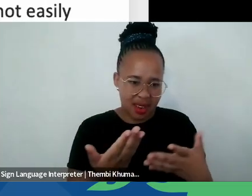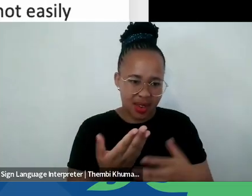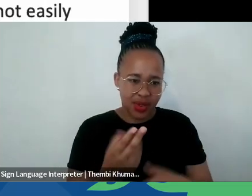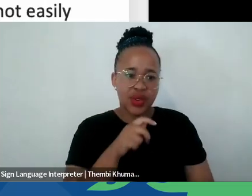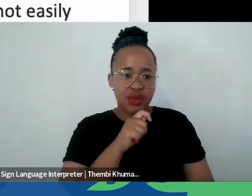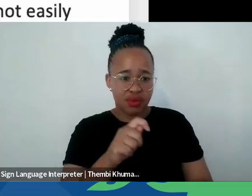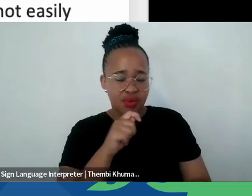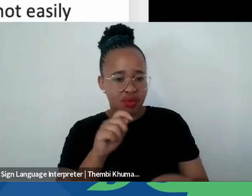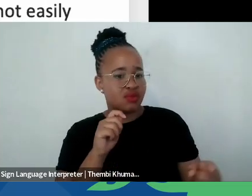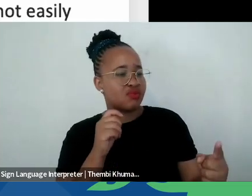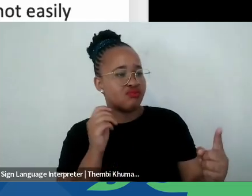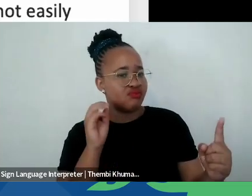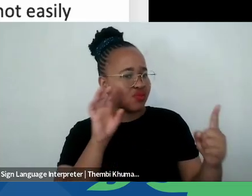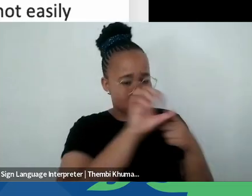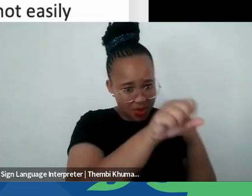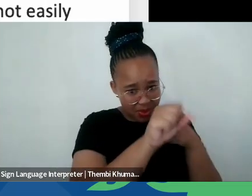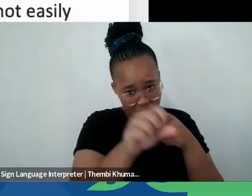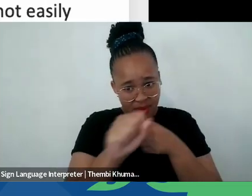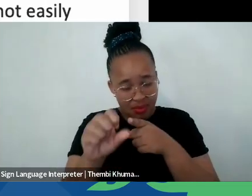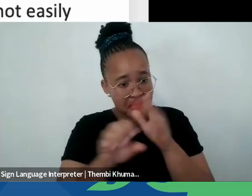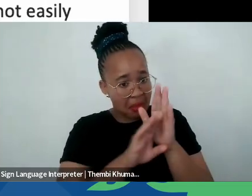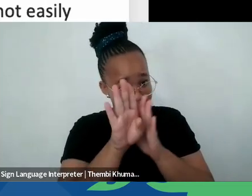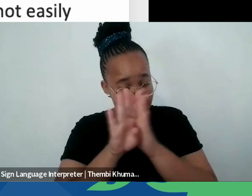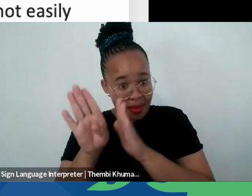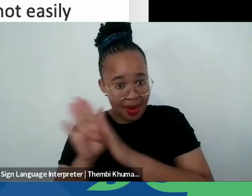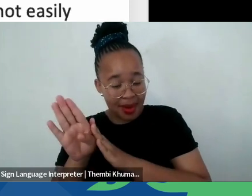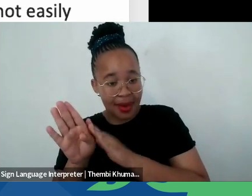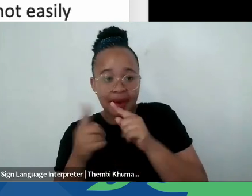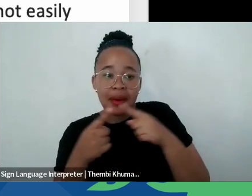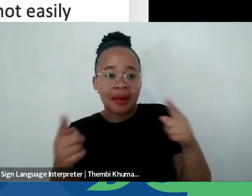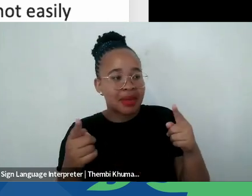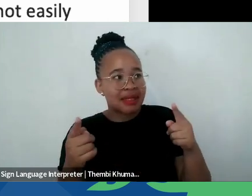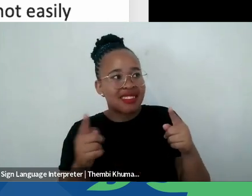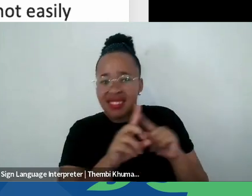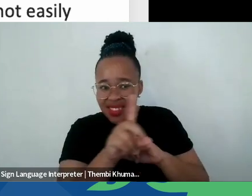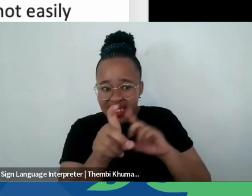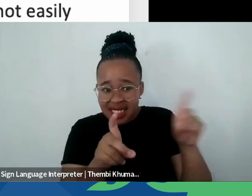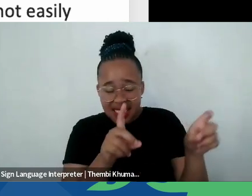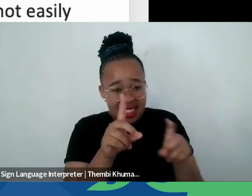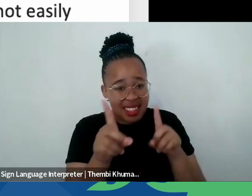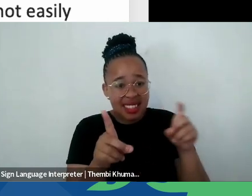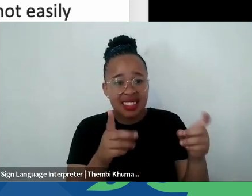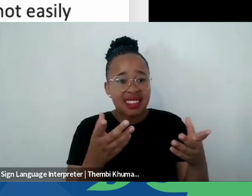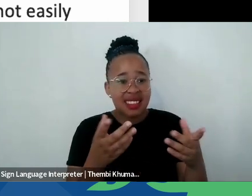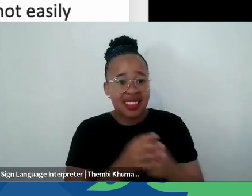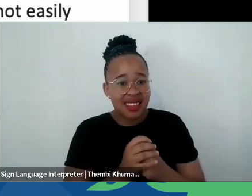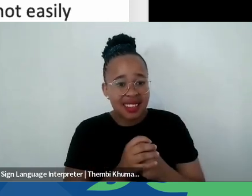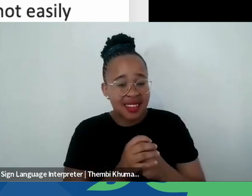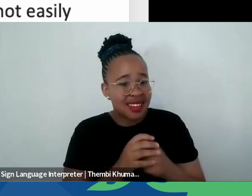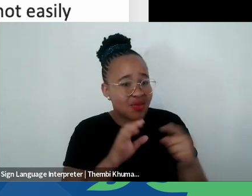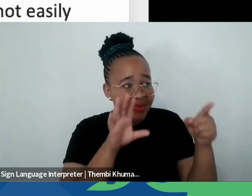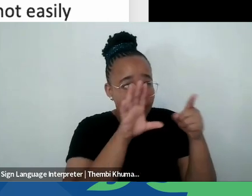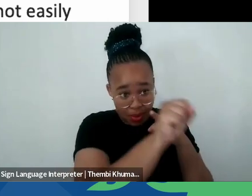results, but there might be questions on how those results are